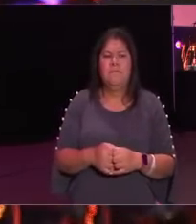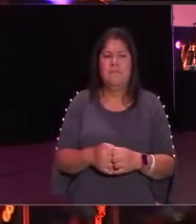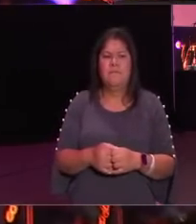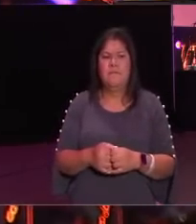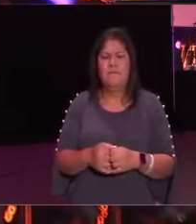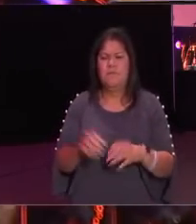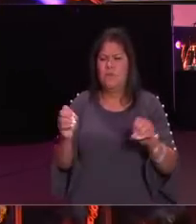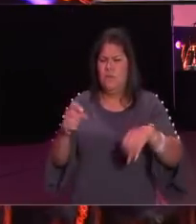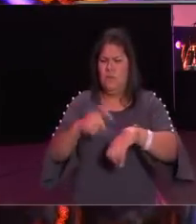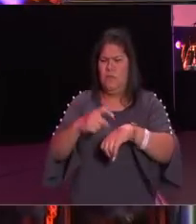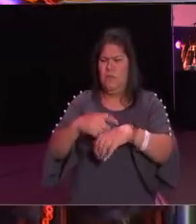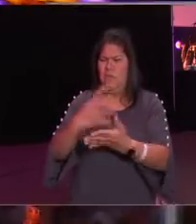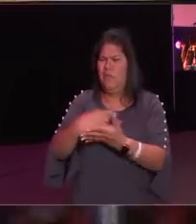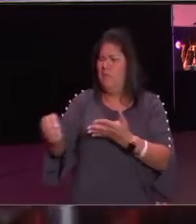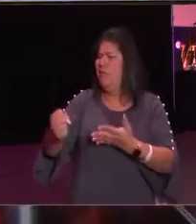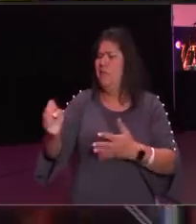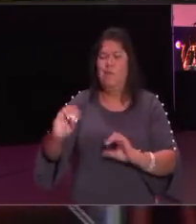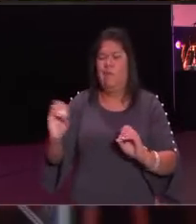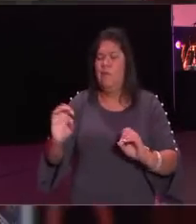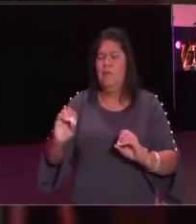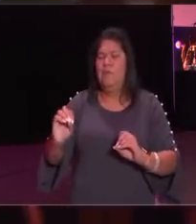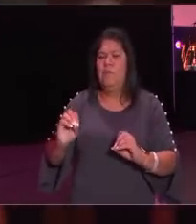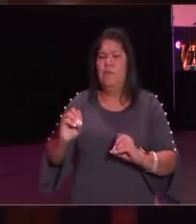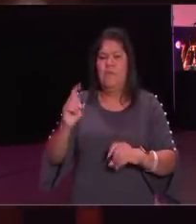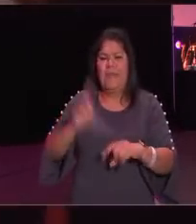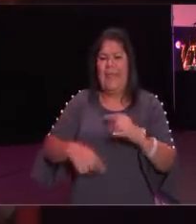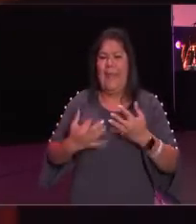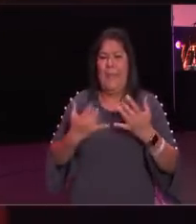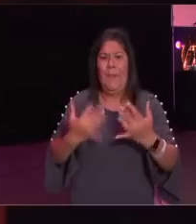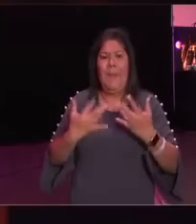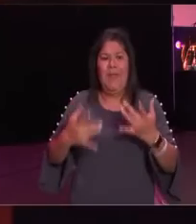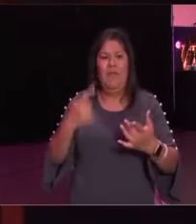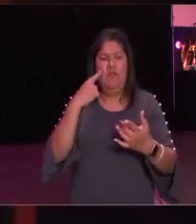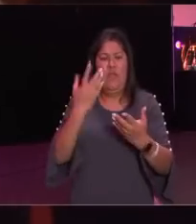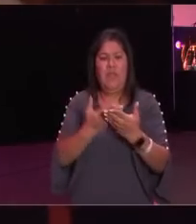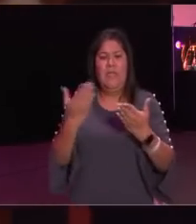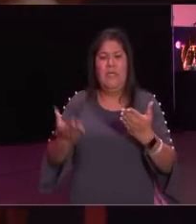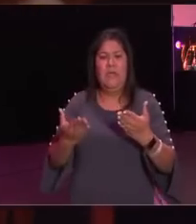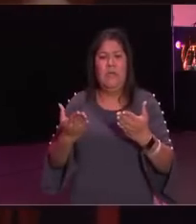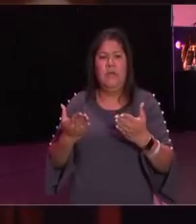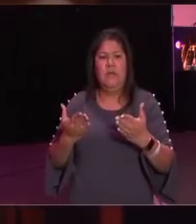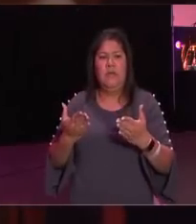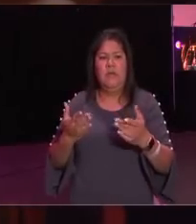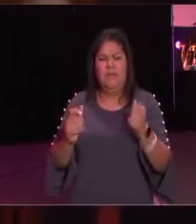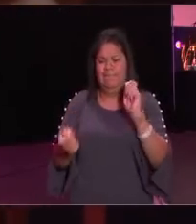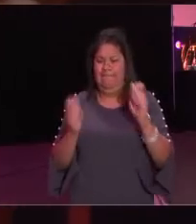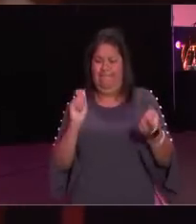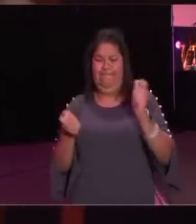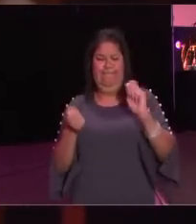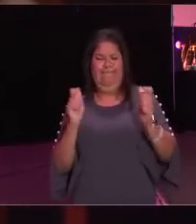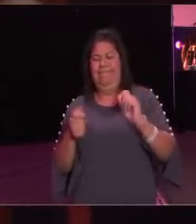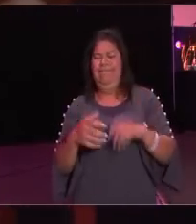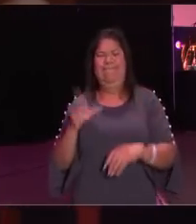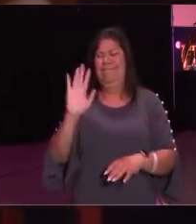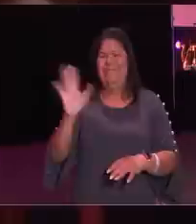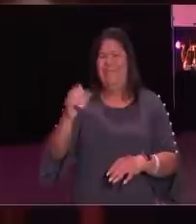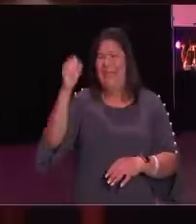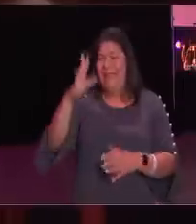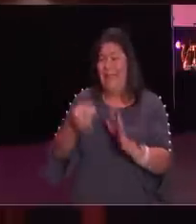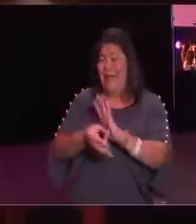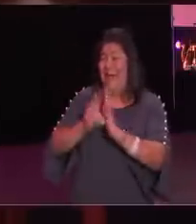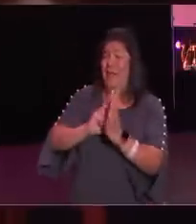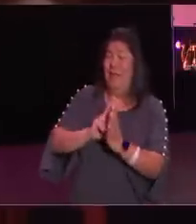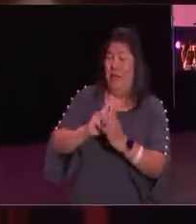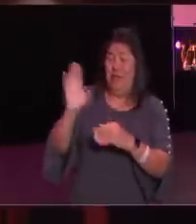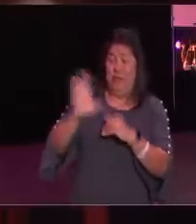We don't have time to waste. We can't wait until things correct themselves. God has